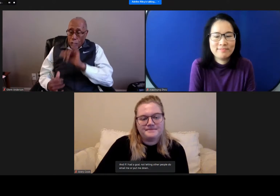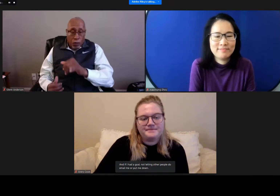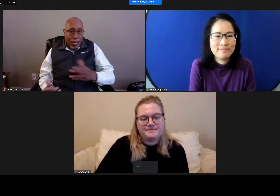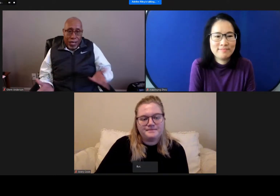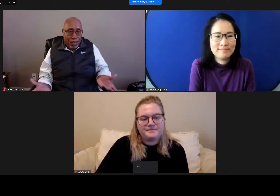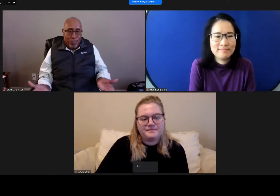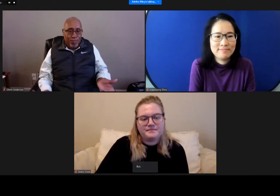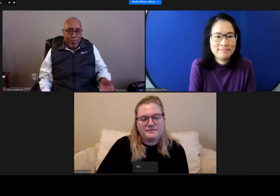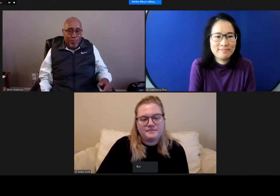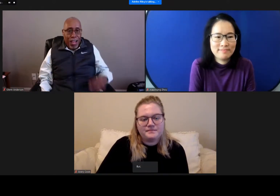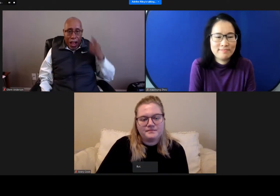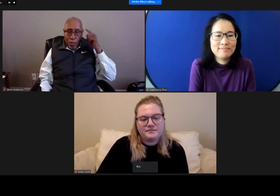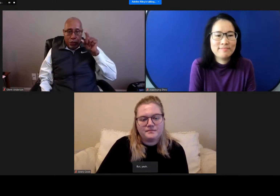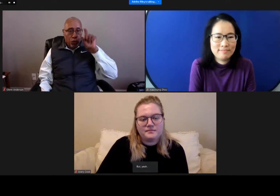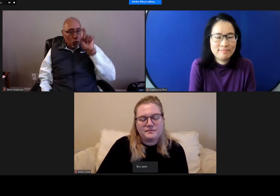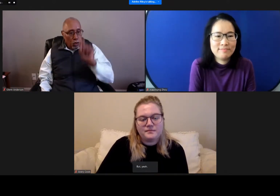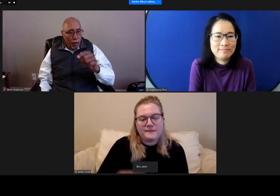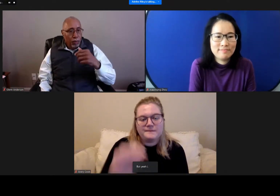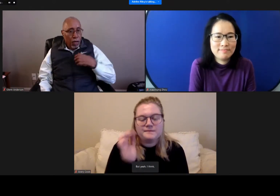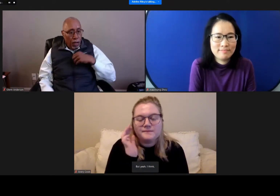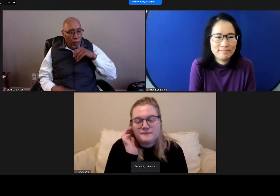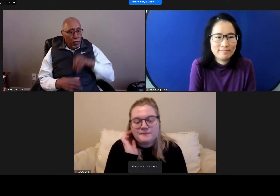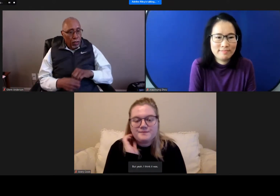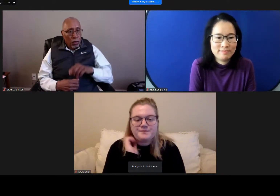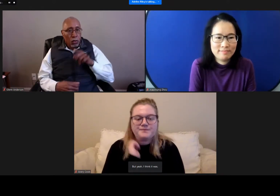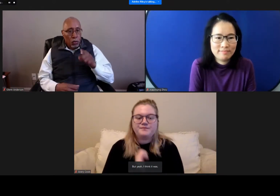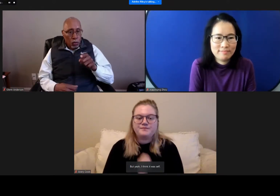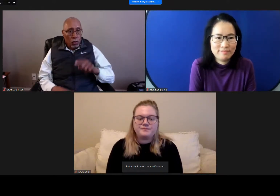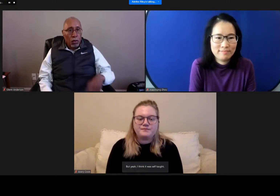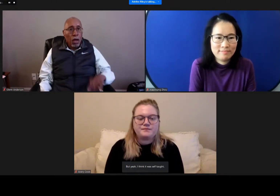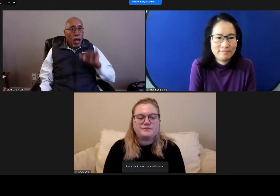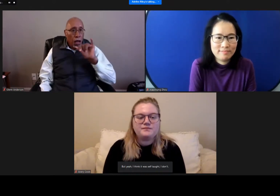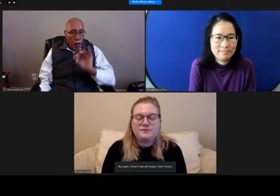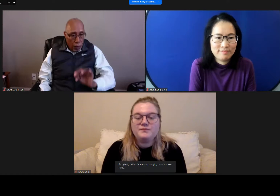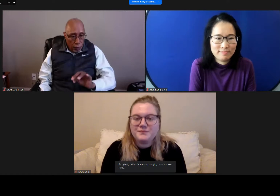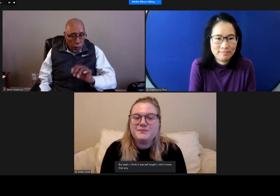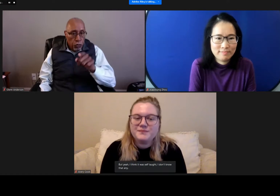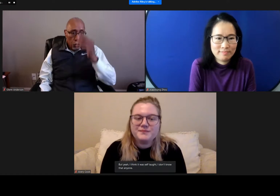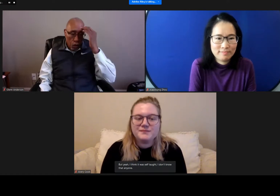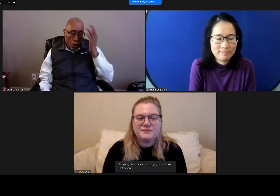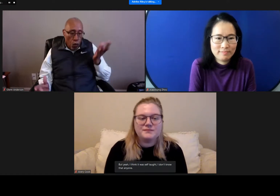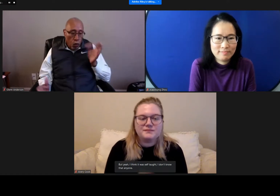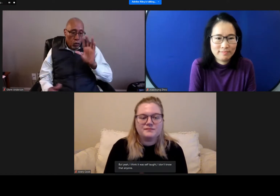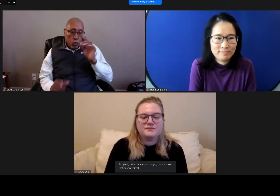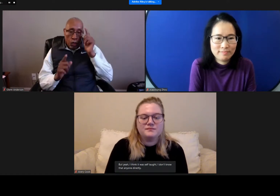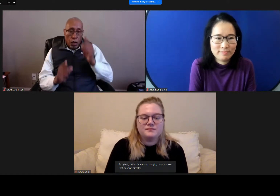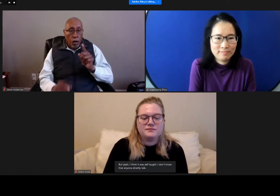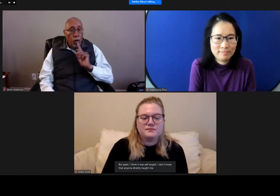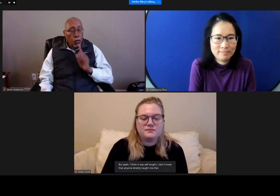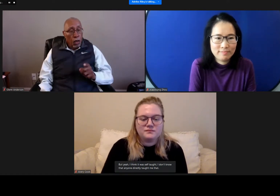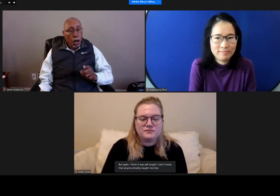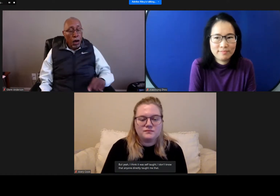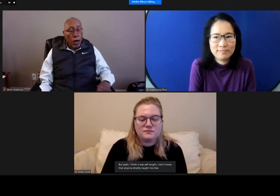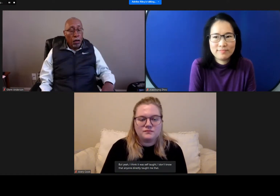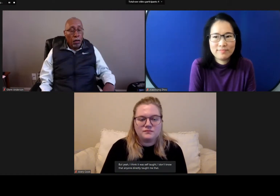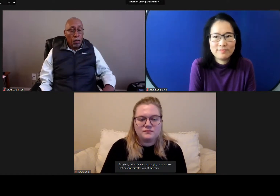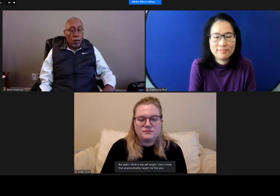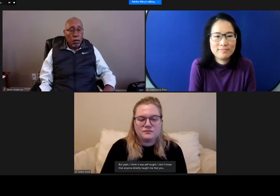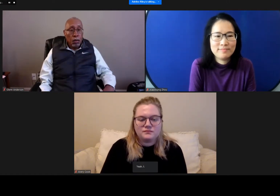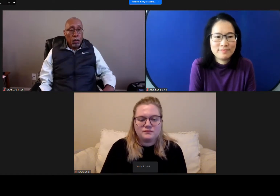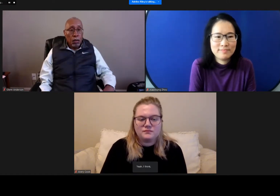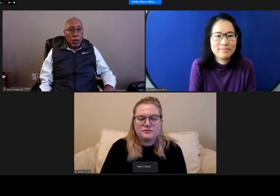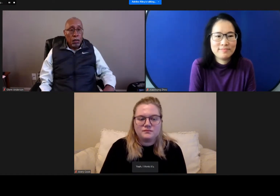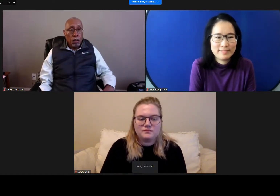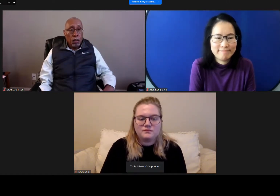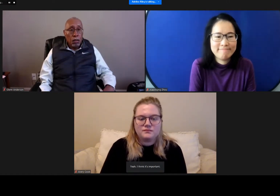But yeah, I think it was self-taught. I don't know that anyone directly taught me that. Yeah, I think